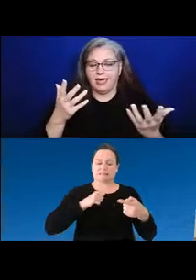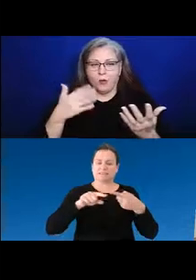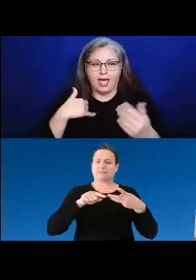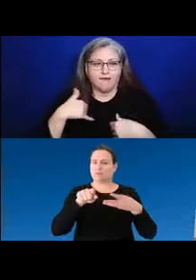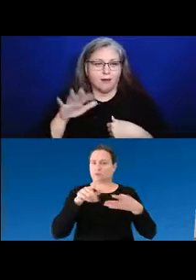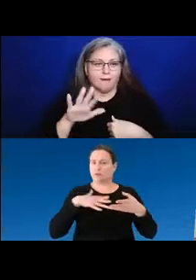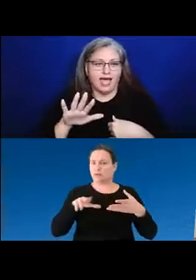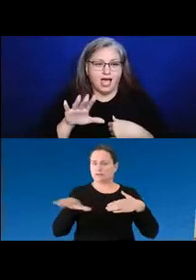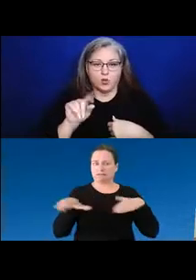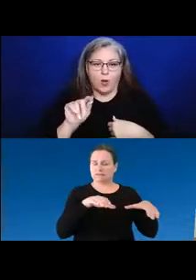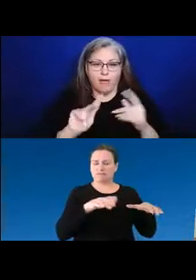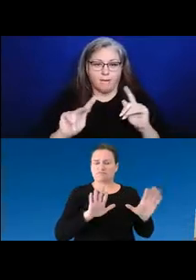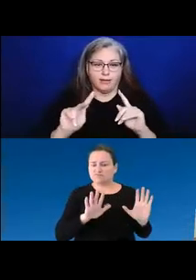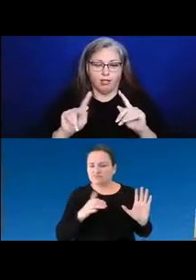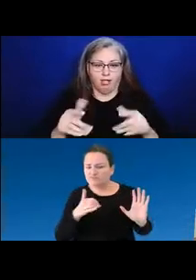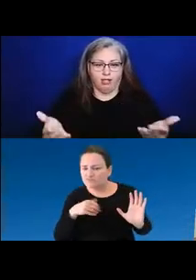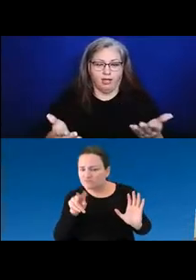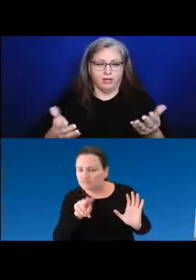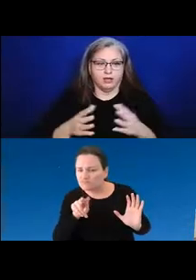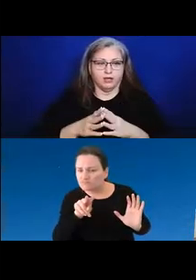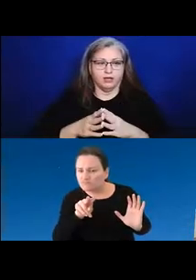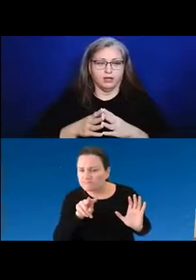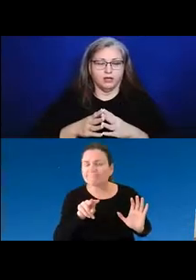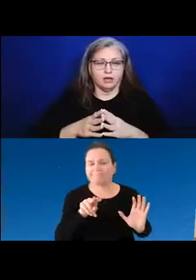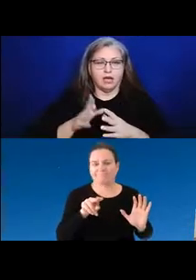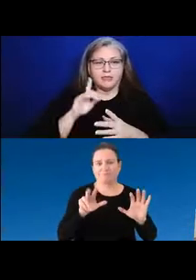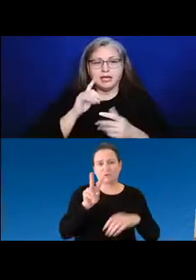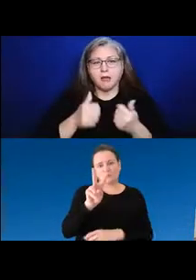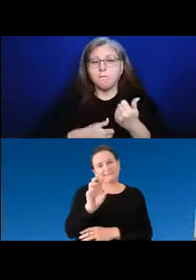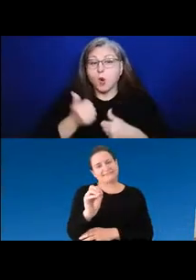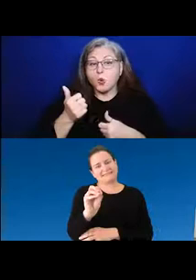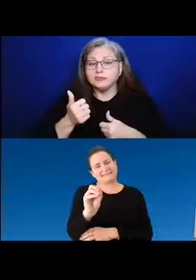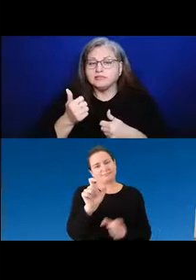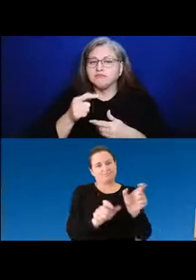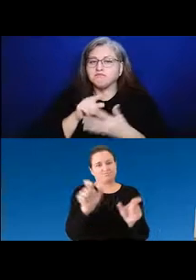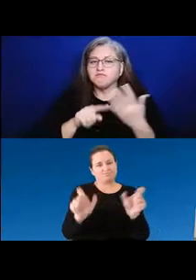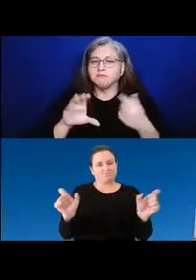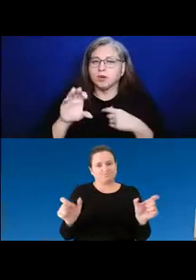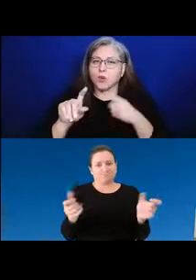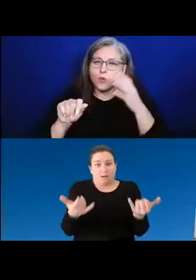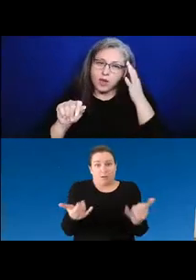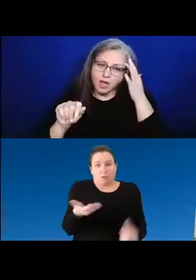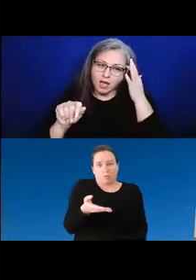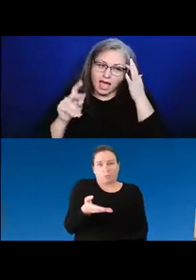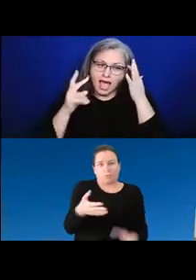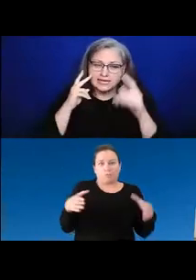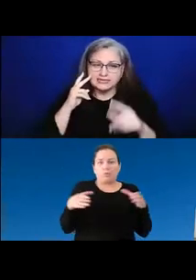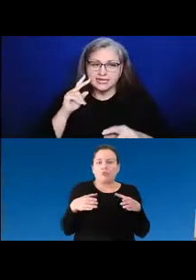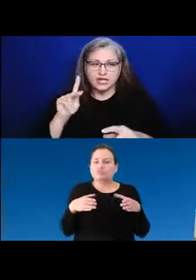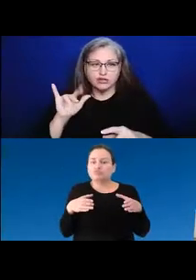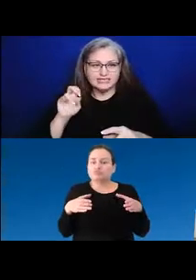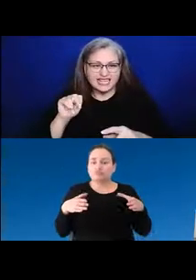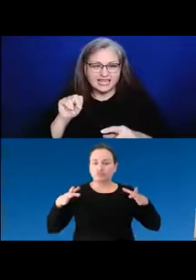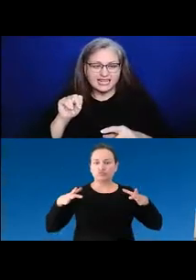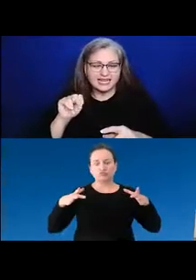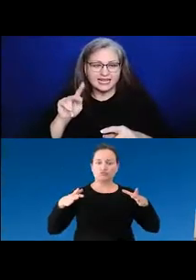20 participants, which is mostly coders, and I see Kristen, who's